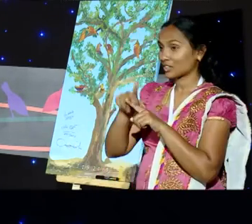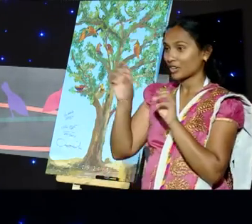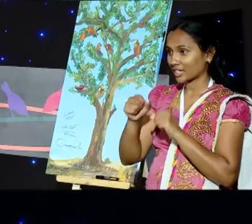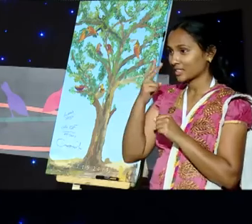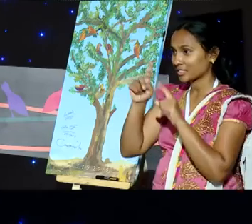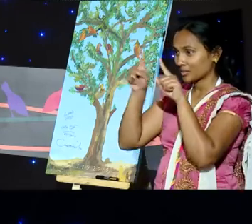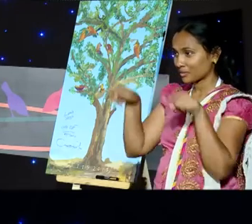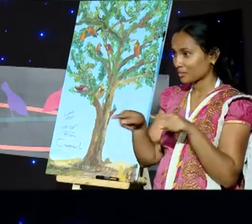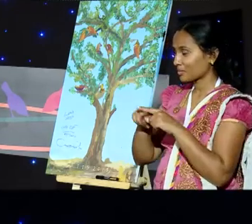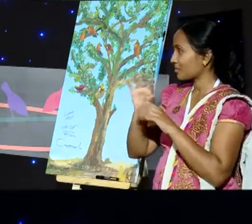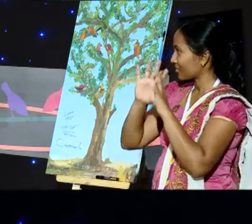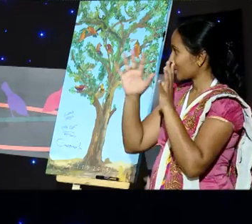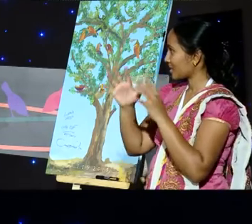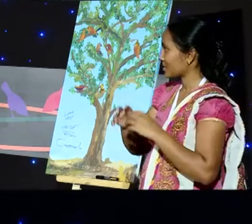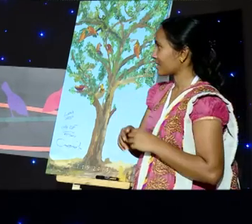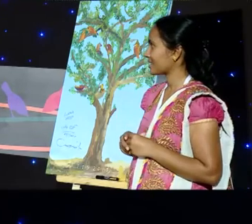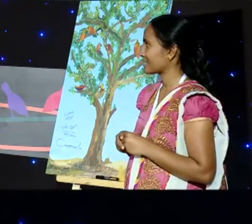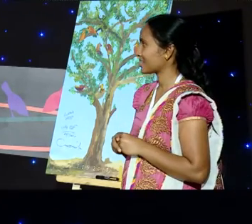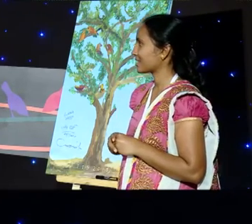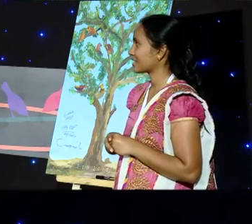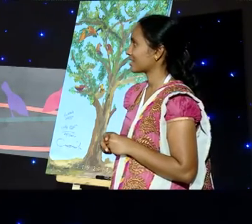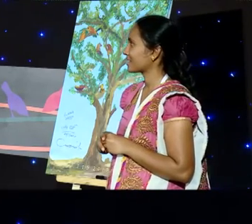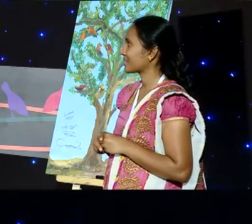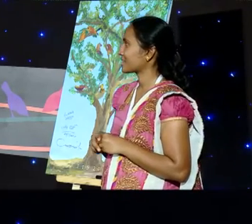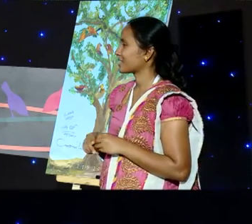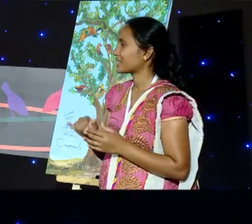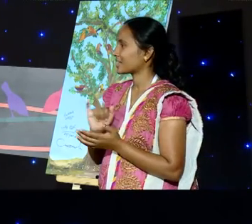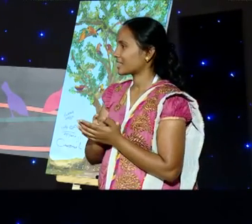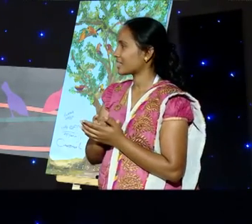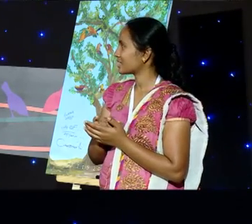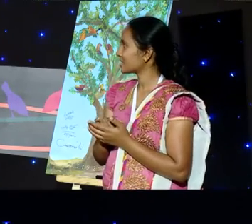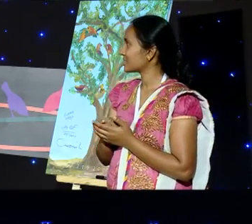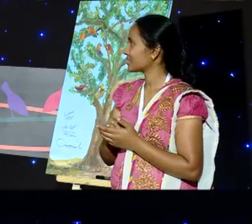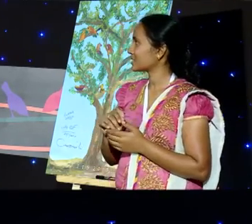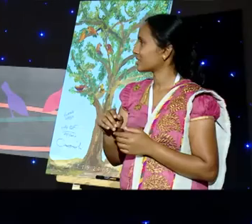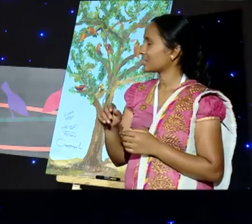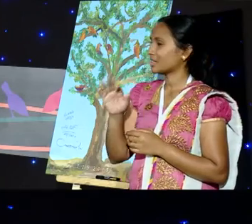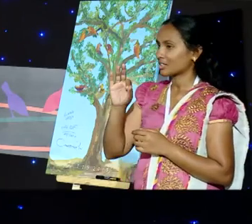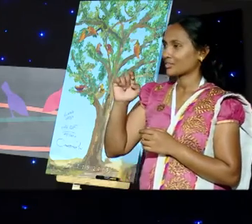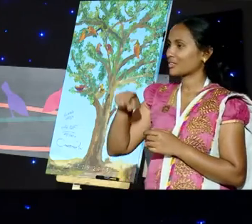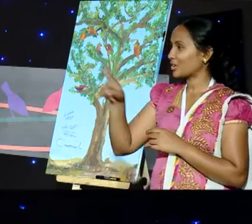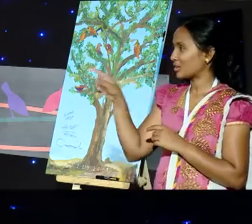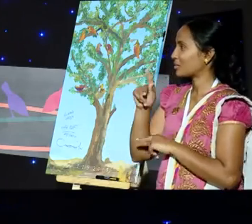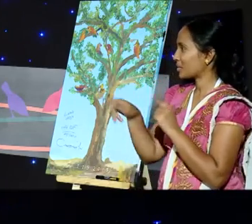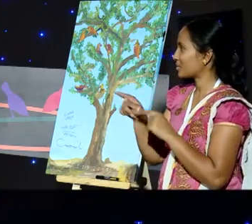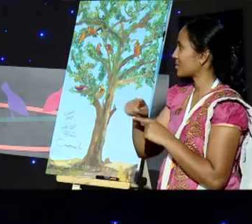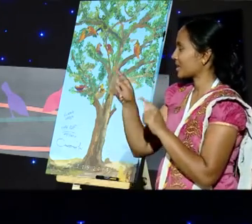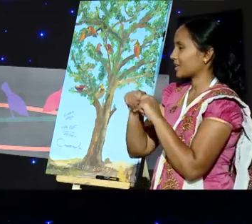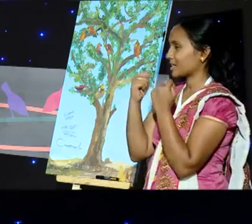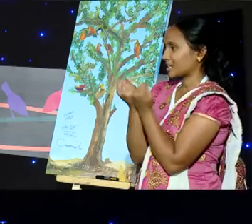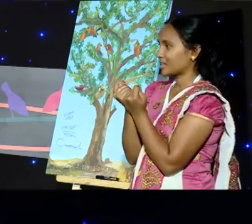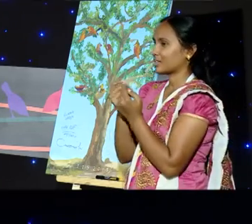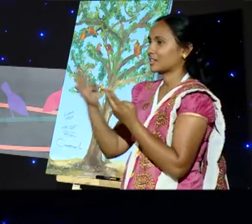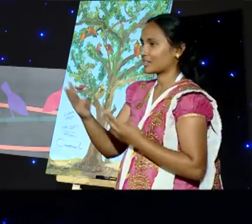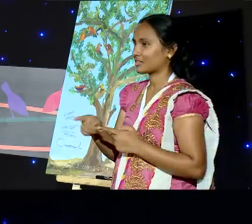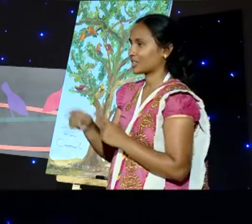paper, all of a sudden, the game changes. And I think that's the invitation that Firoz, Sridhar, and the entire team are